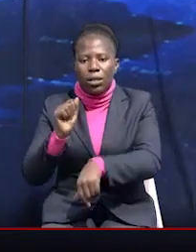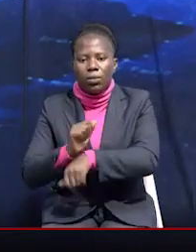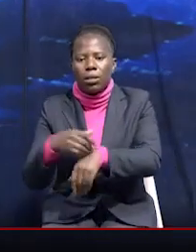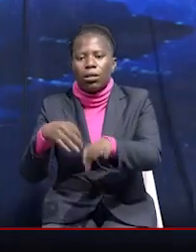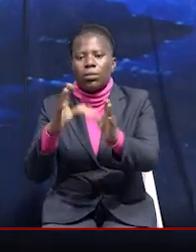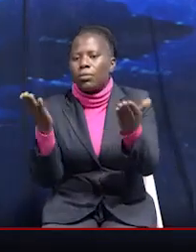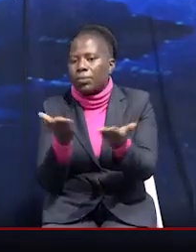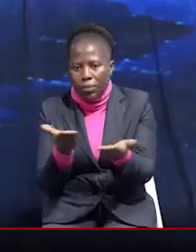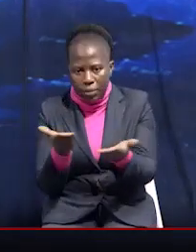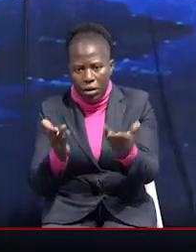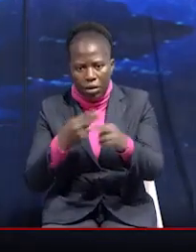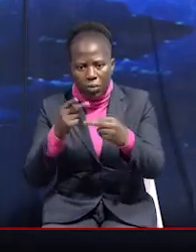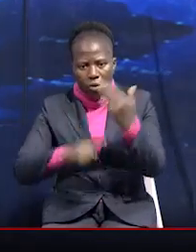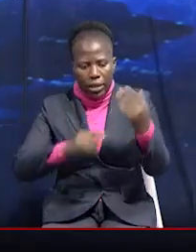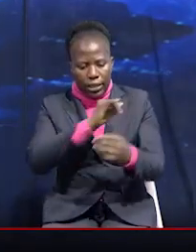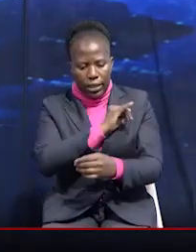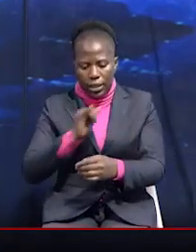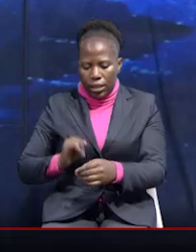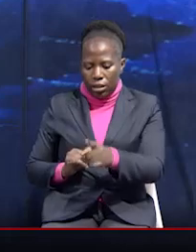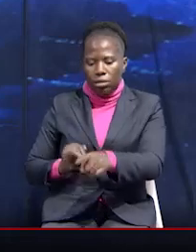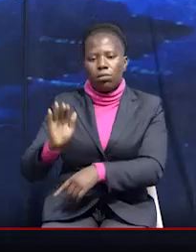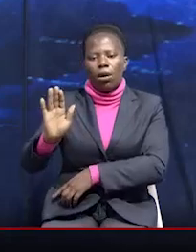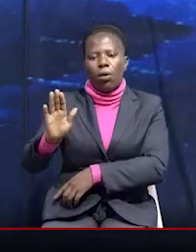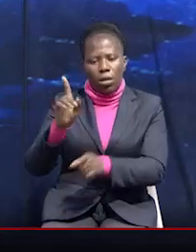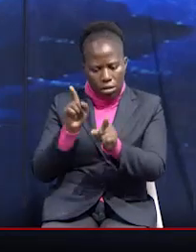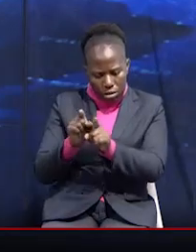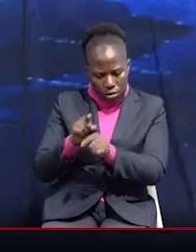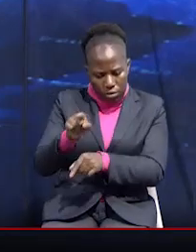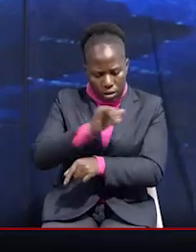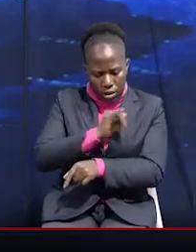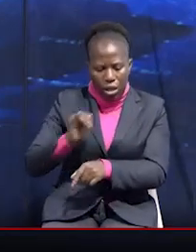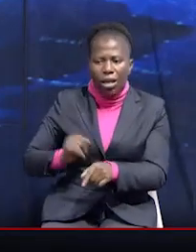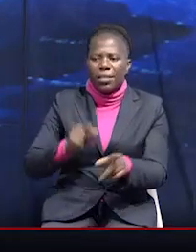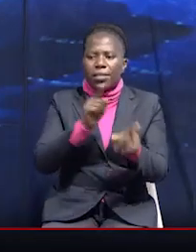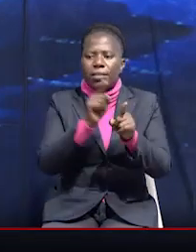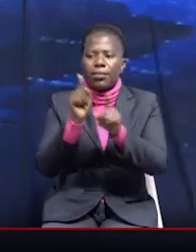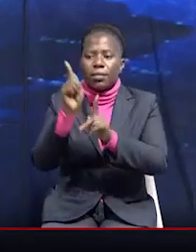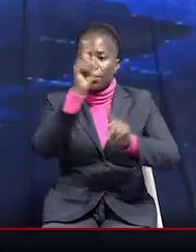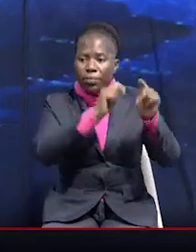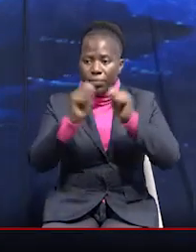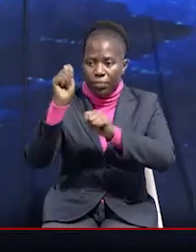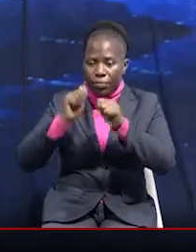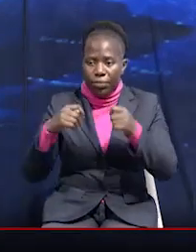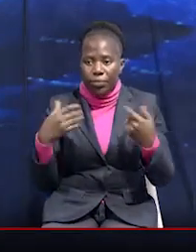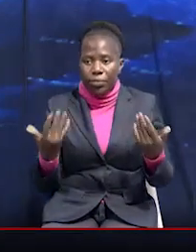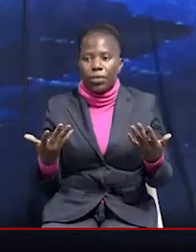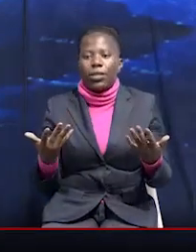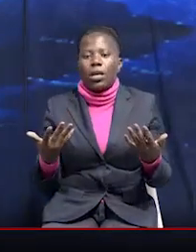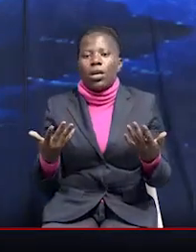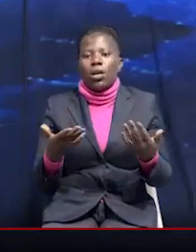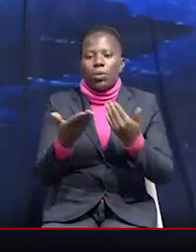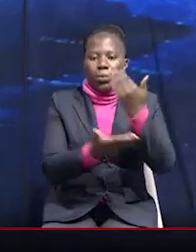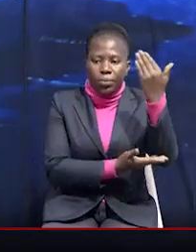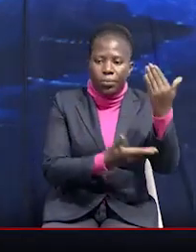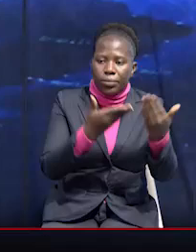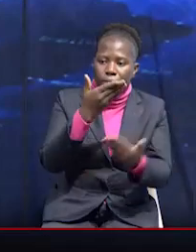meaning the industries like tourism, travel and hospitality